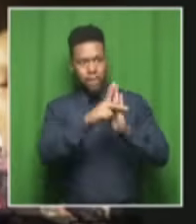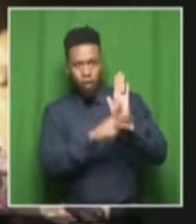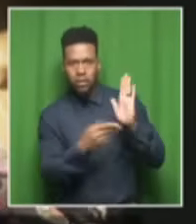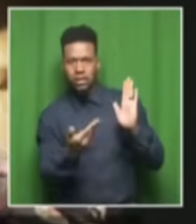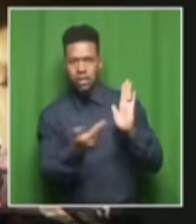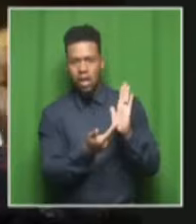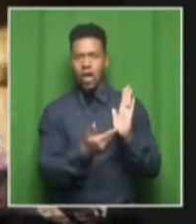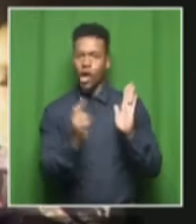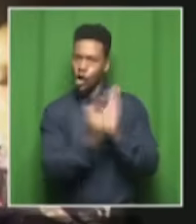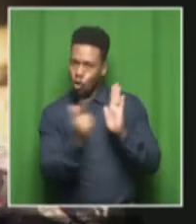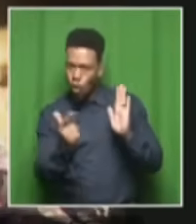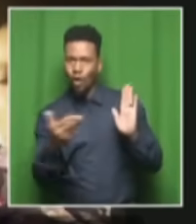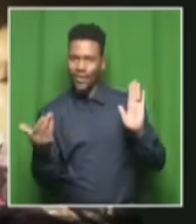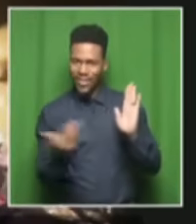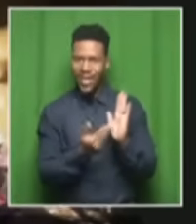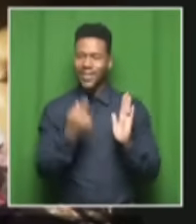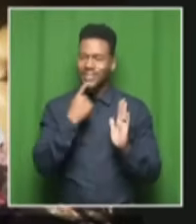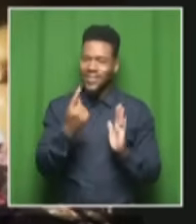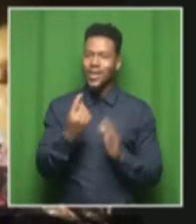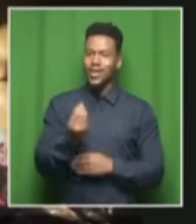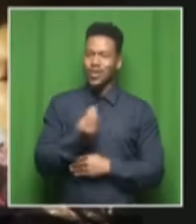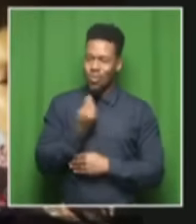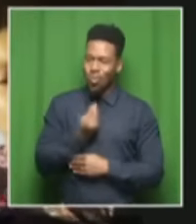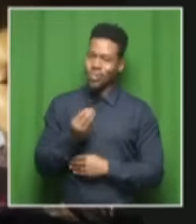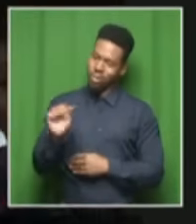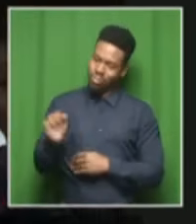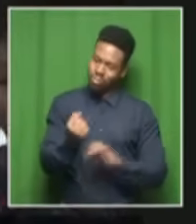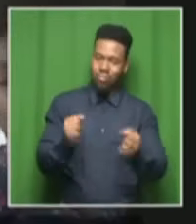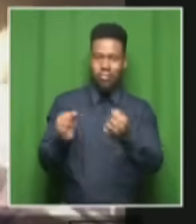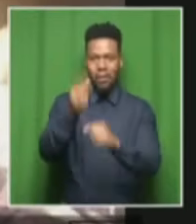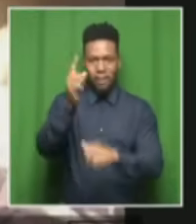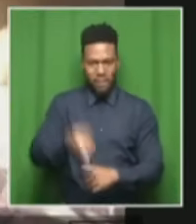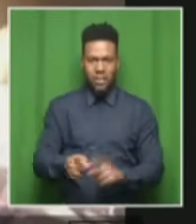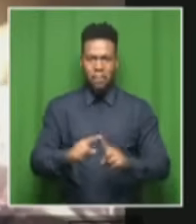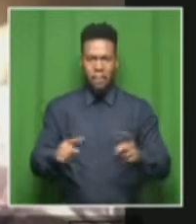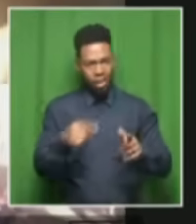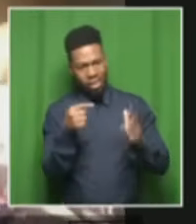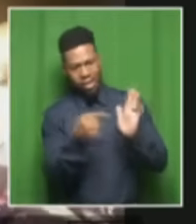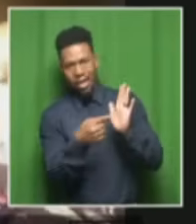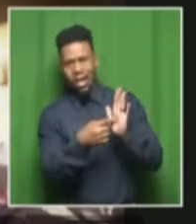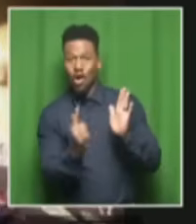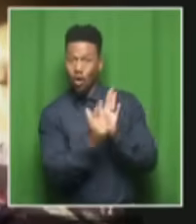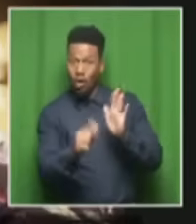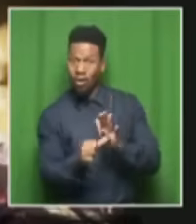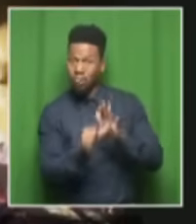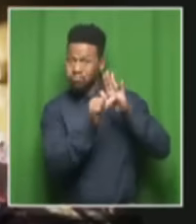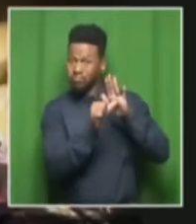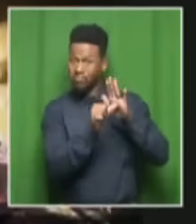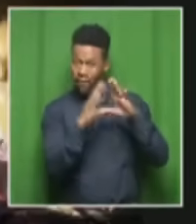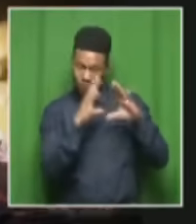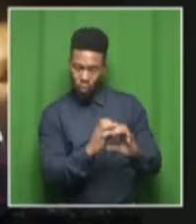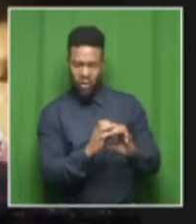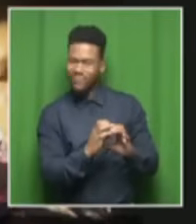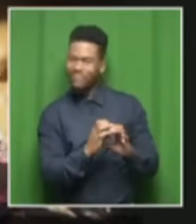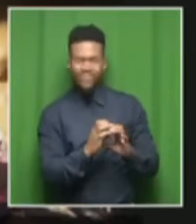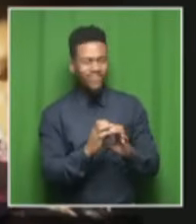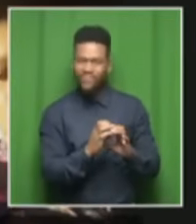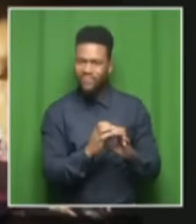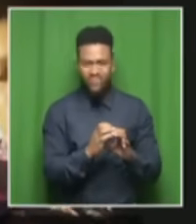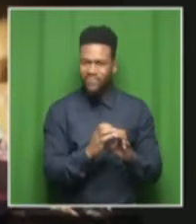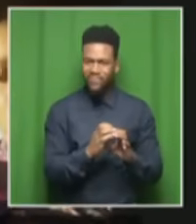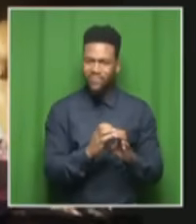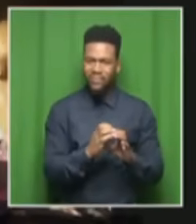to advance youth interests, they are not prioritized, you know, because there are not enough young leaders in